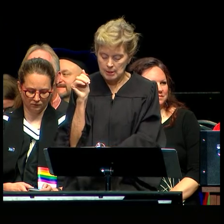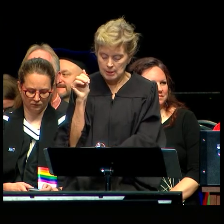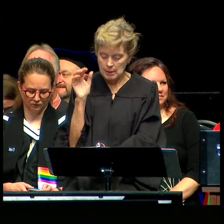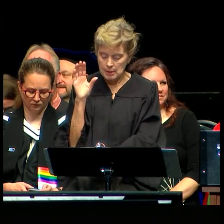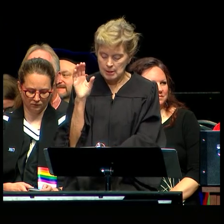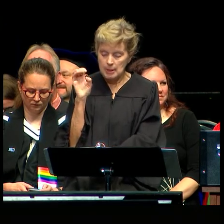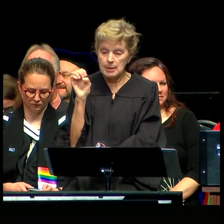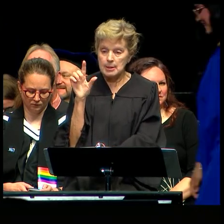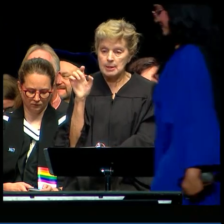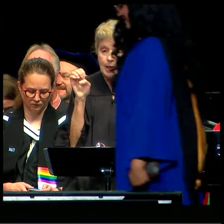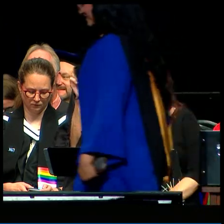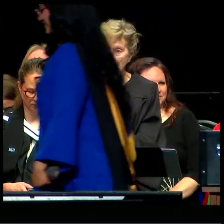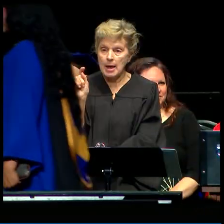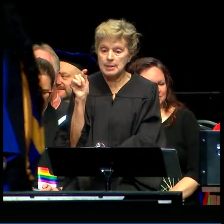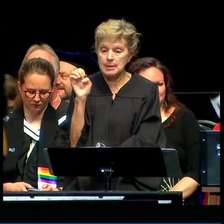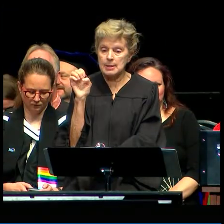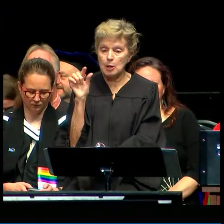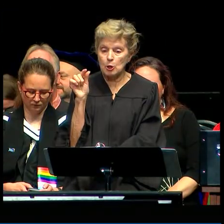Celeste Gomez.